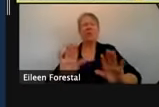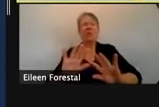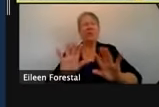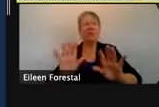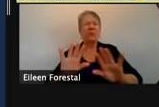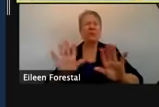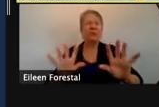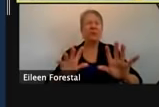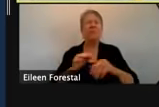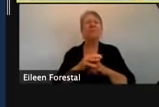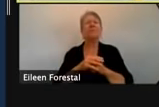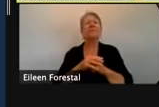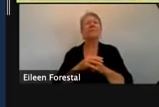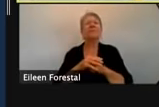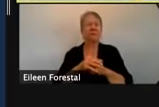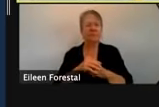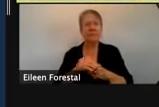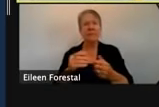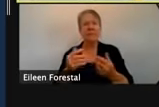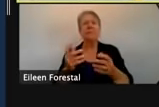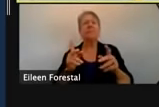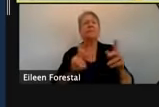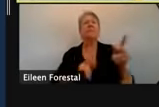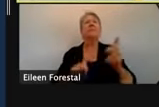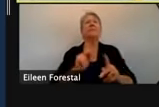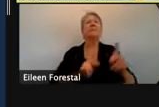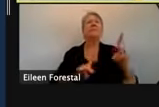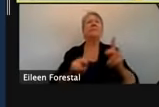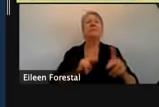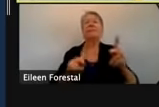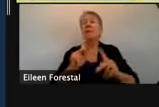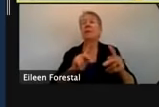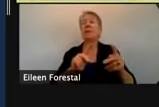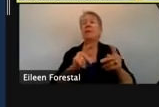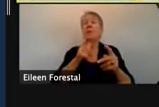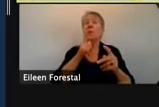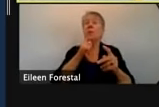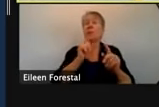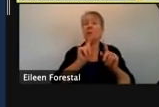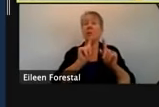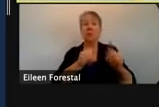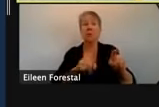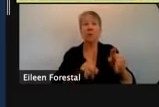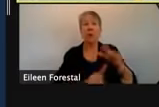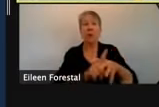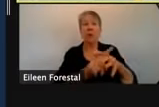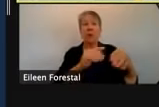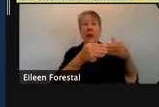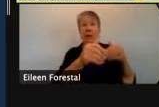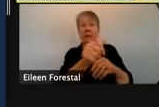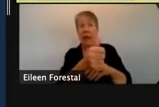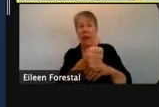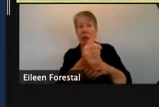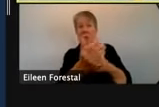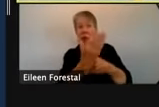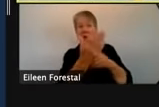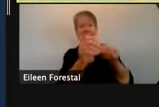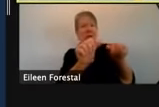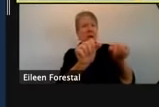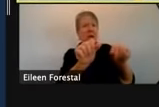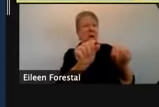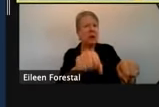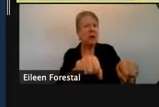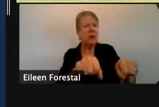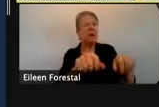customers showing up after 10 a.m. or in many cases 11 a.m. are still able to have their transaction handled that